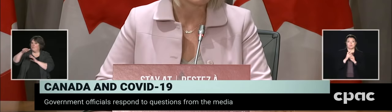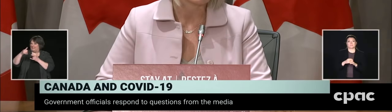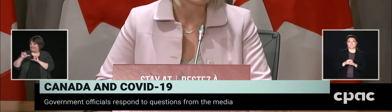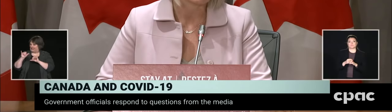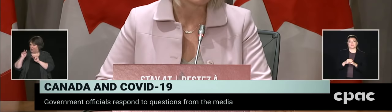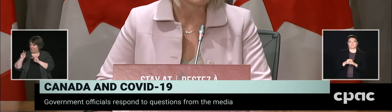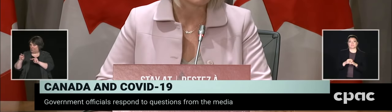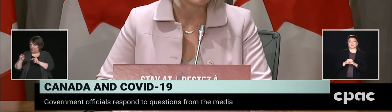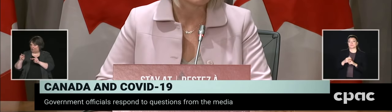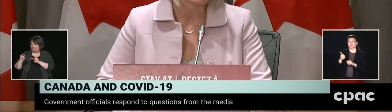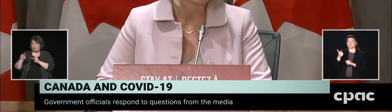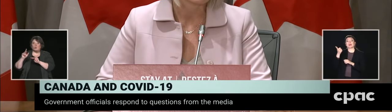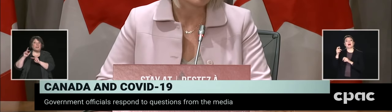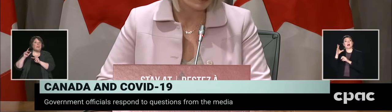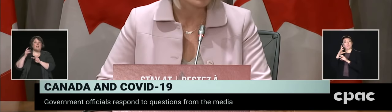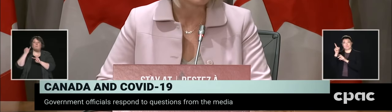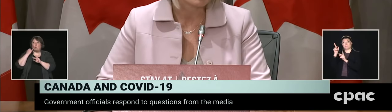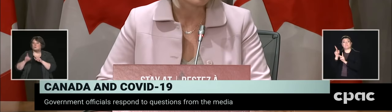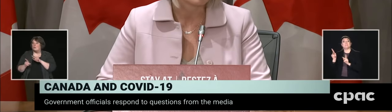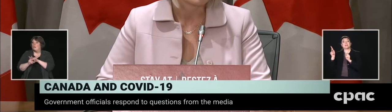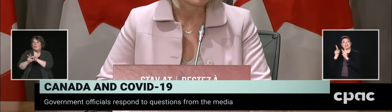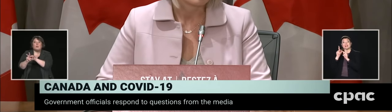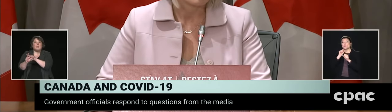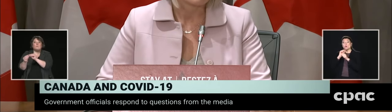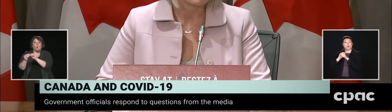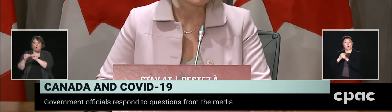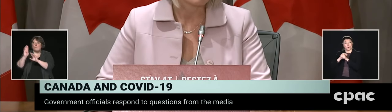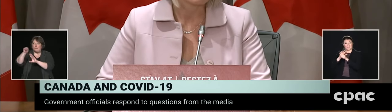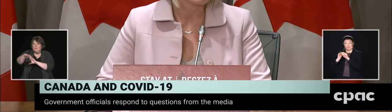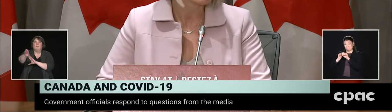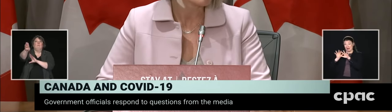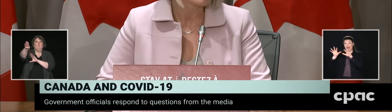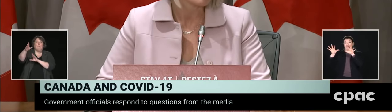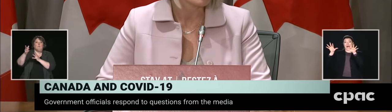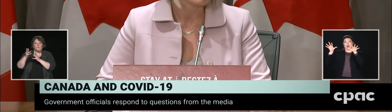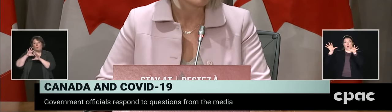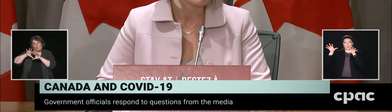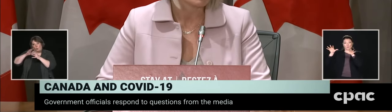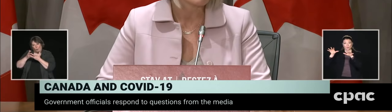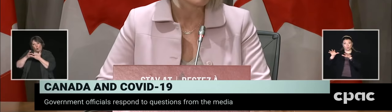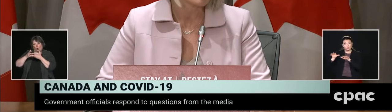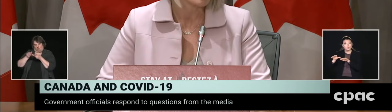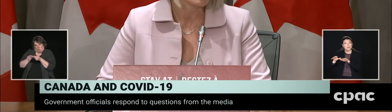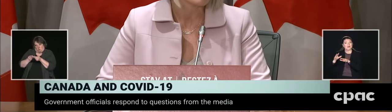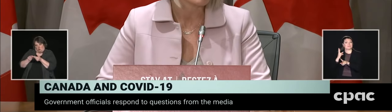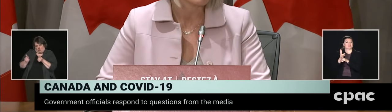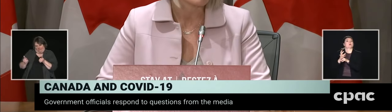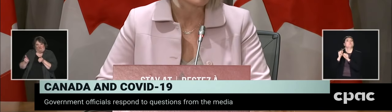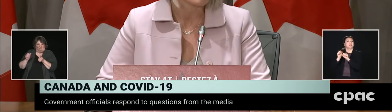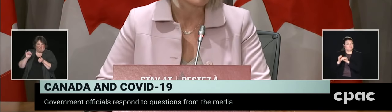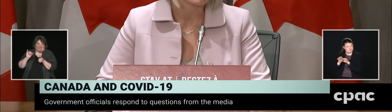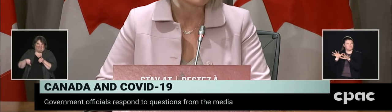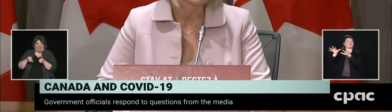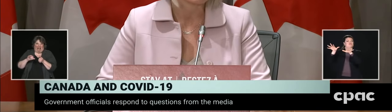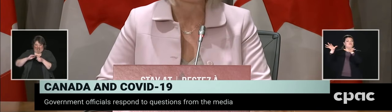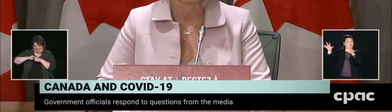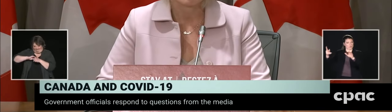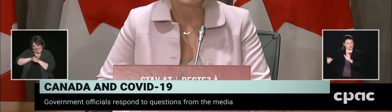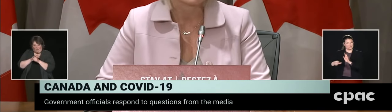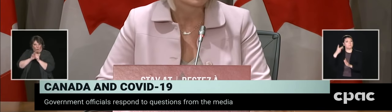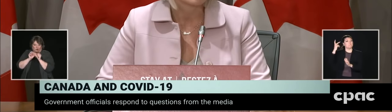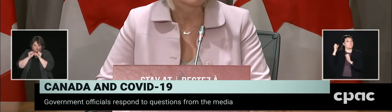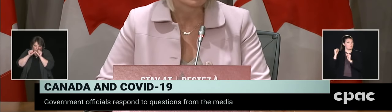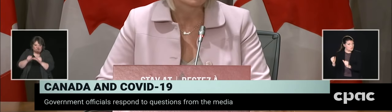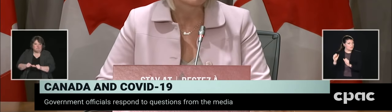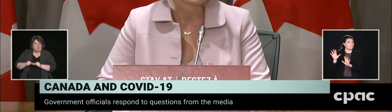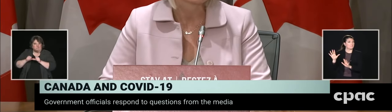And until we all have a global solution, this virus will be with us and we'll all have to work together to prevent its